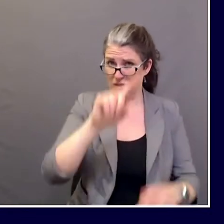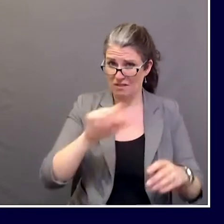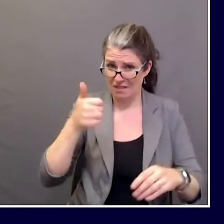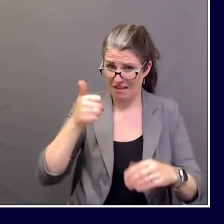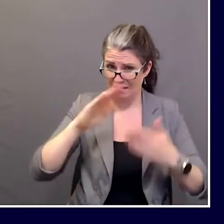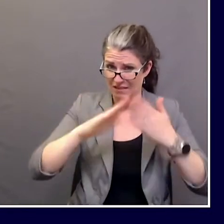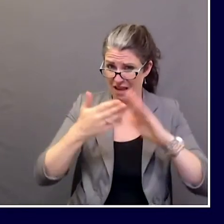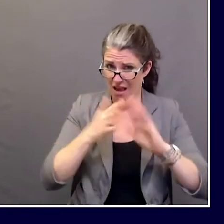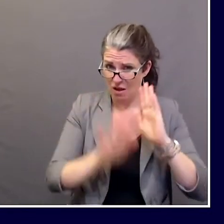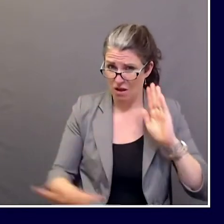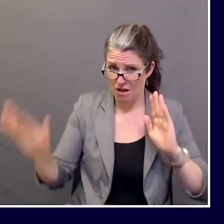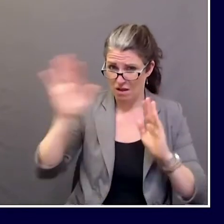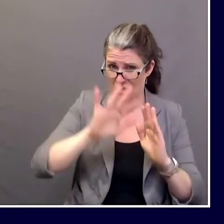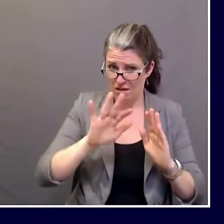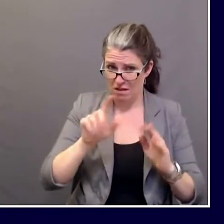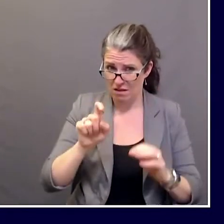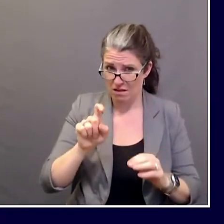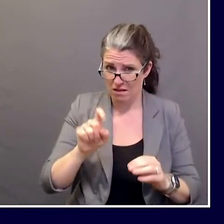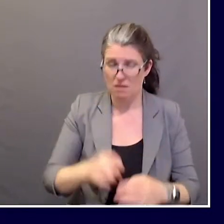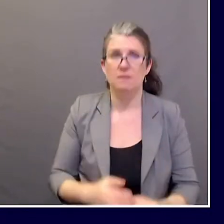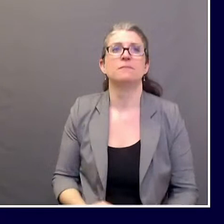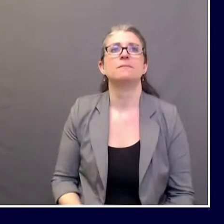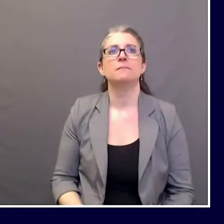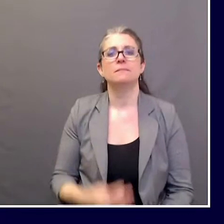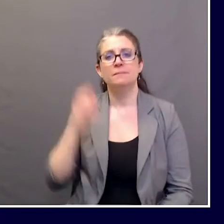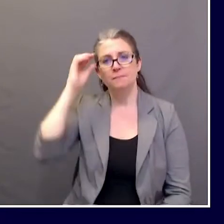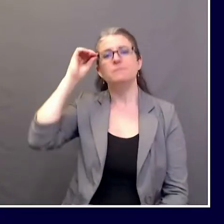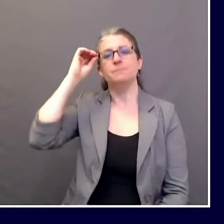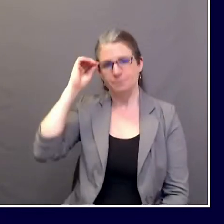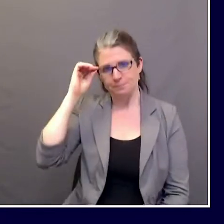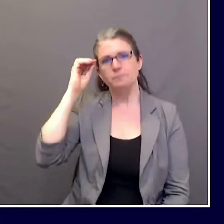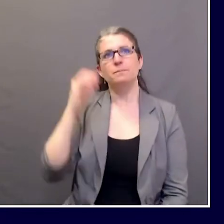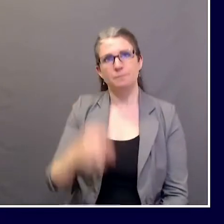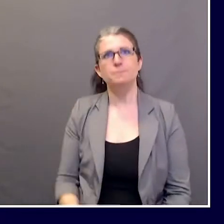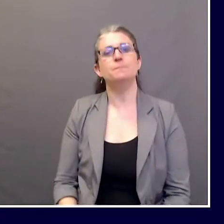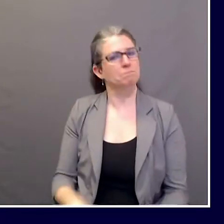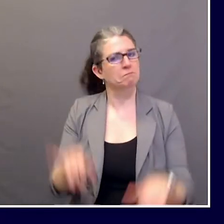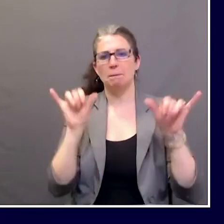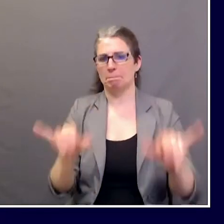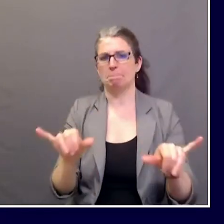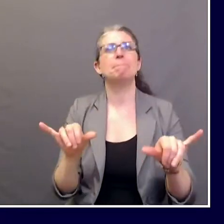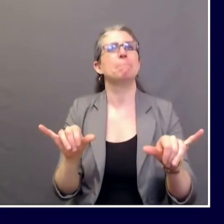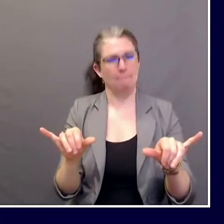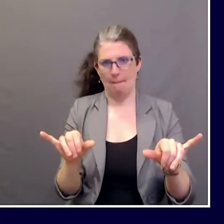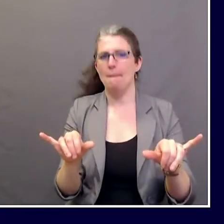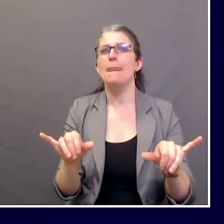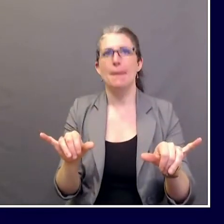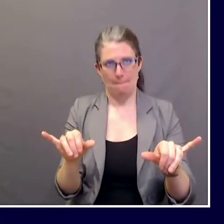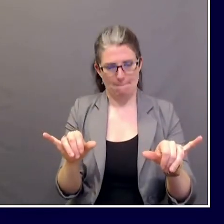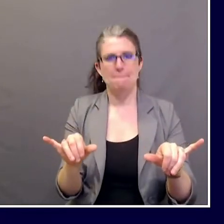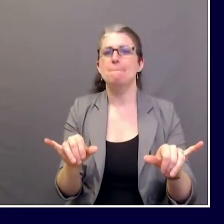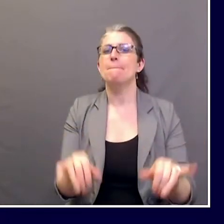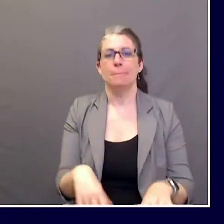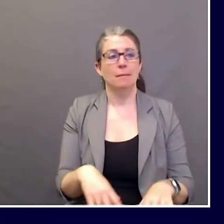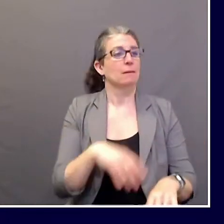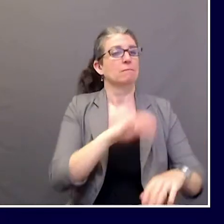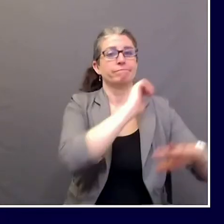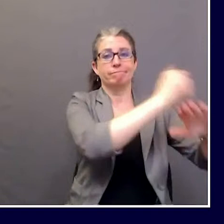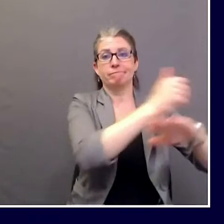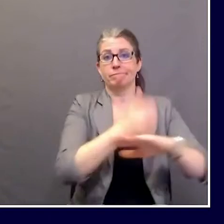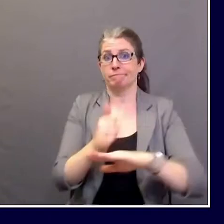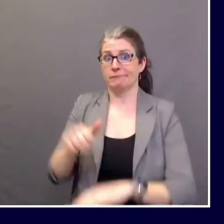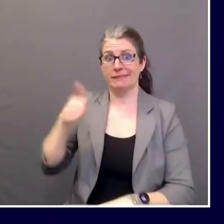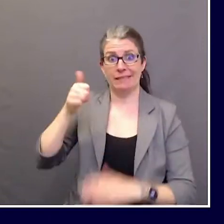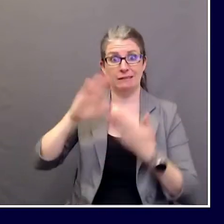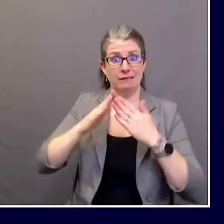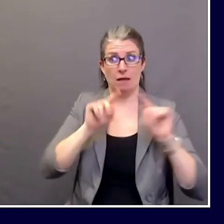Patrick, it is you got it right. It is still on, still going to the same locations, and it's still sticking with the same